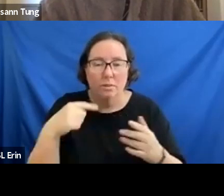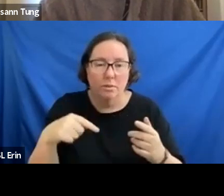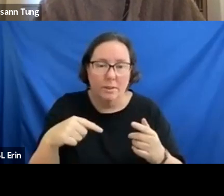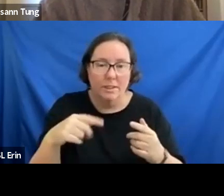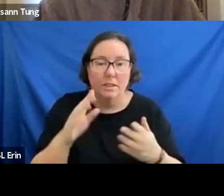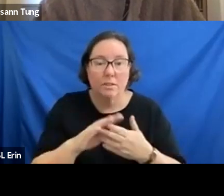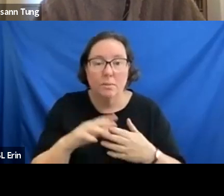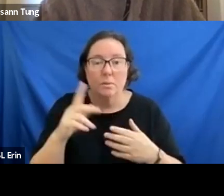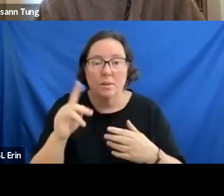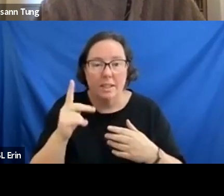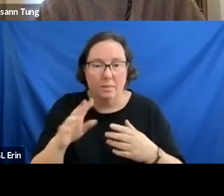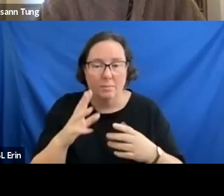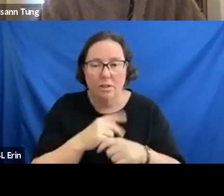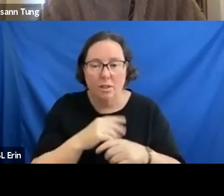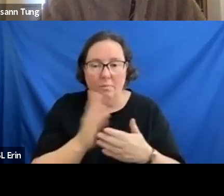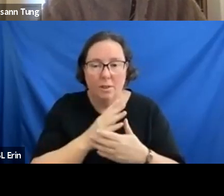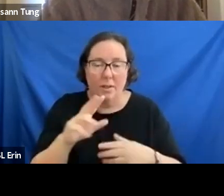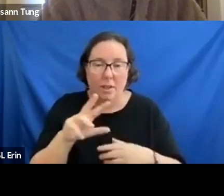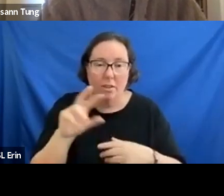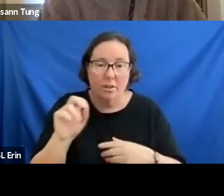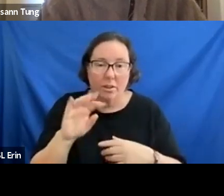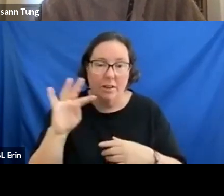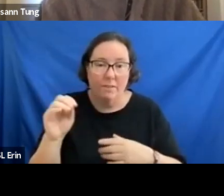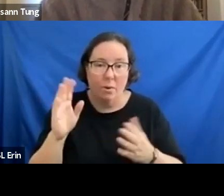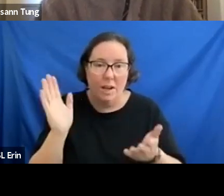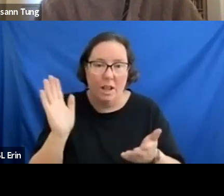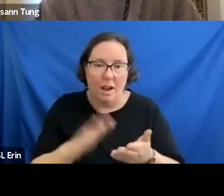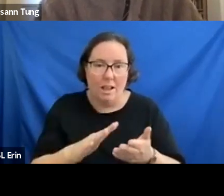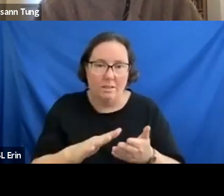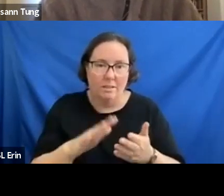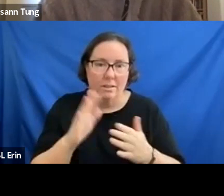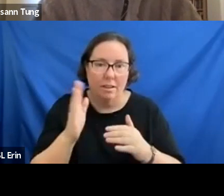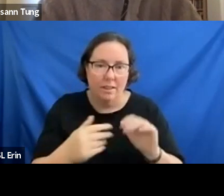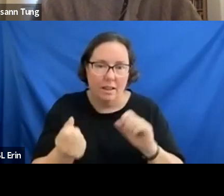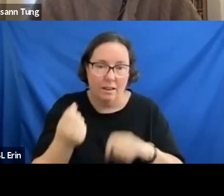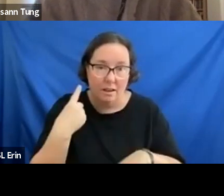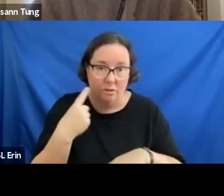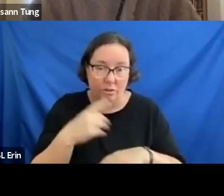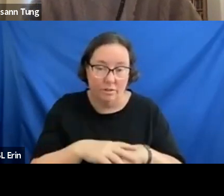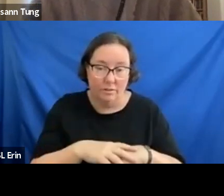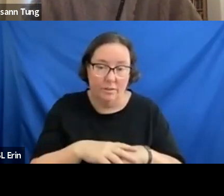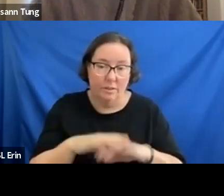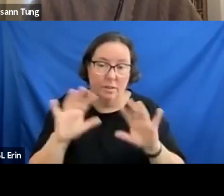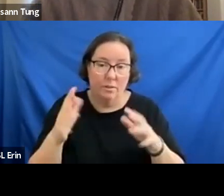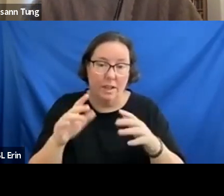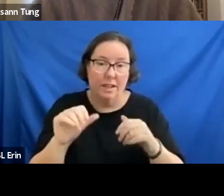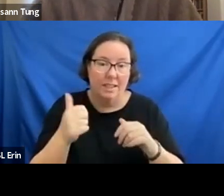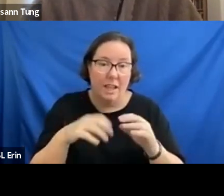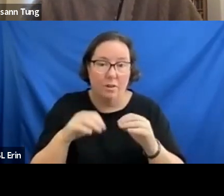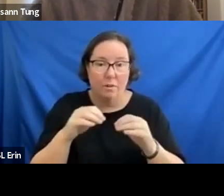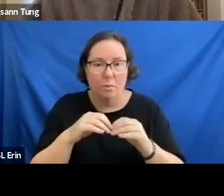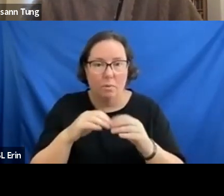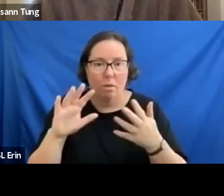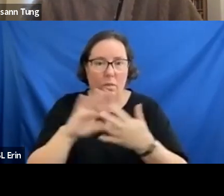Kilmer schools, each received somewhere between 30 and 40 fewer invitations than they did last year. So a category of 10 or more